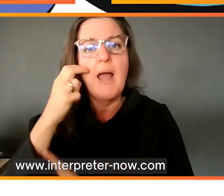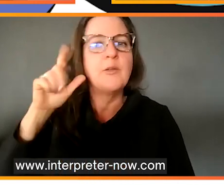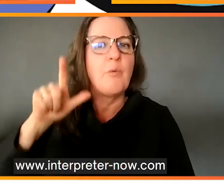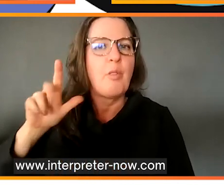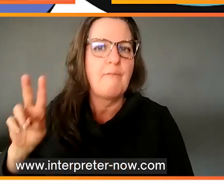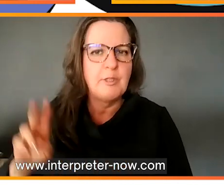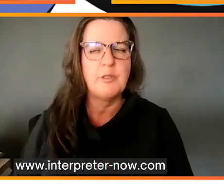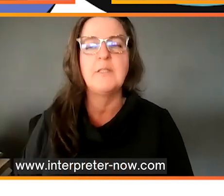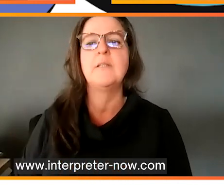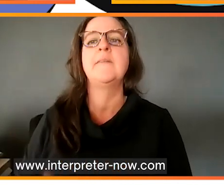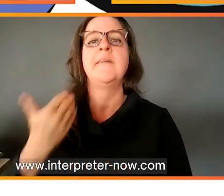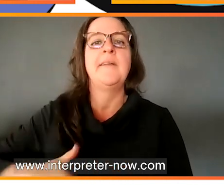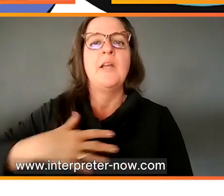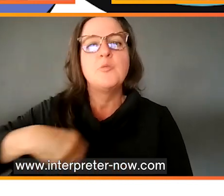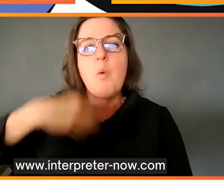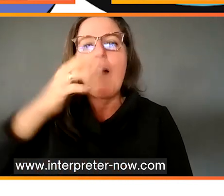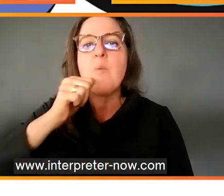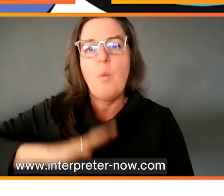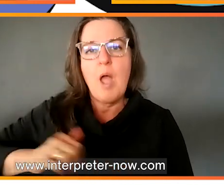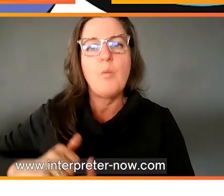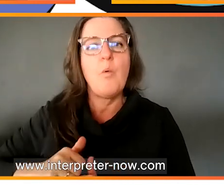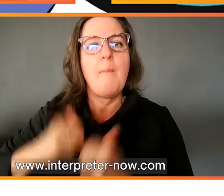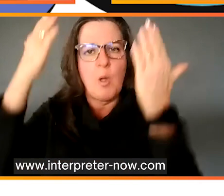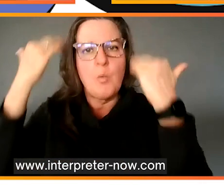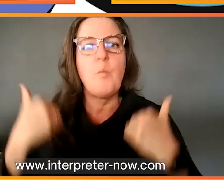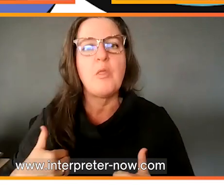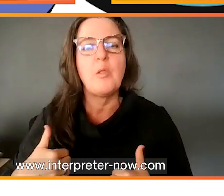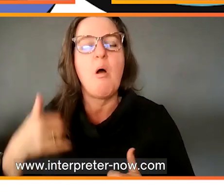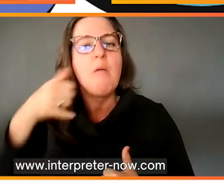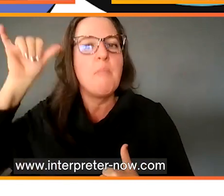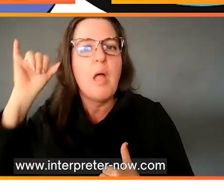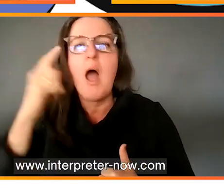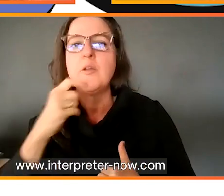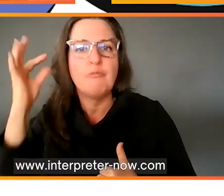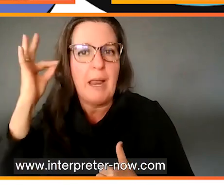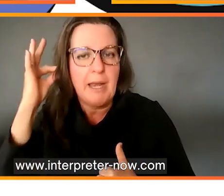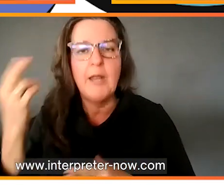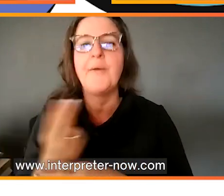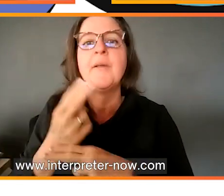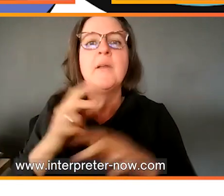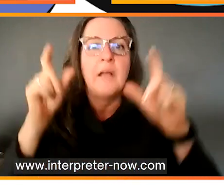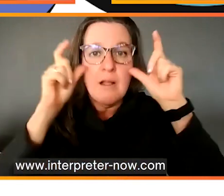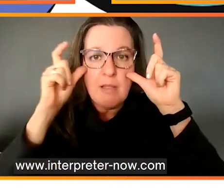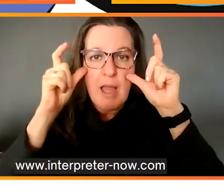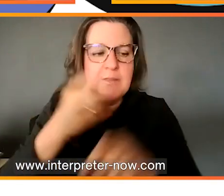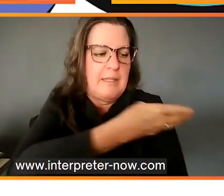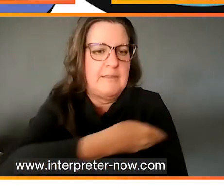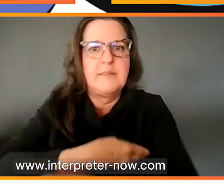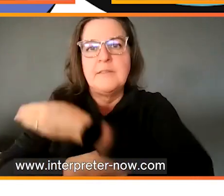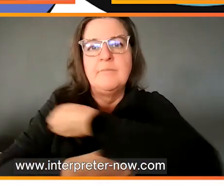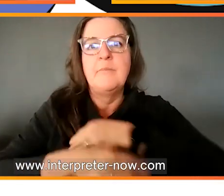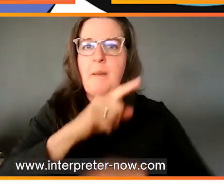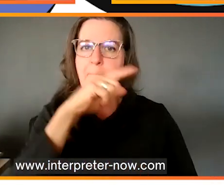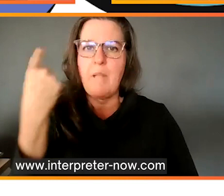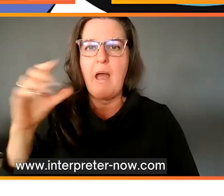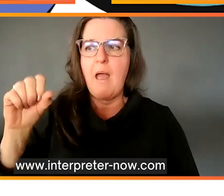So I'm a white woman with long blonde and red hair. I'm wearing glasses and a short sleeve black sweater.